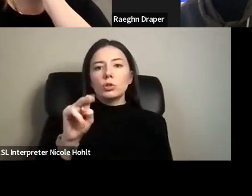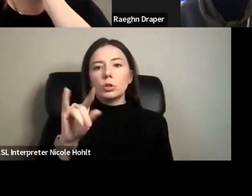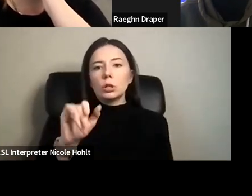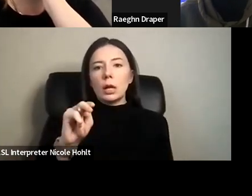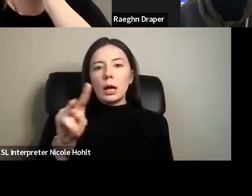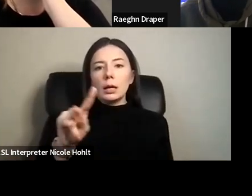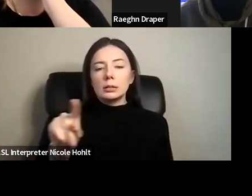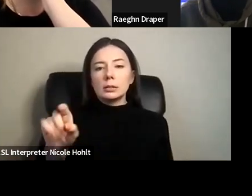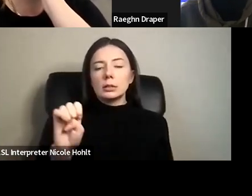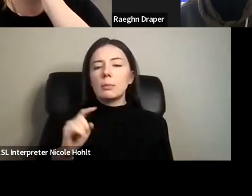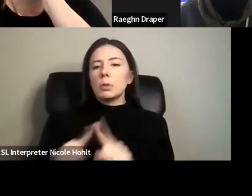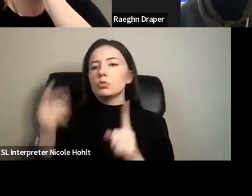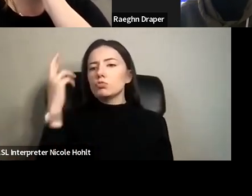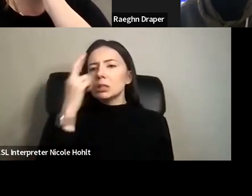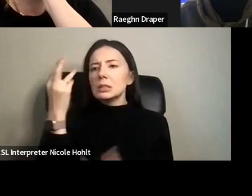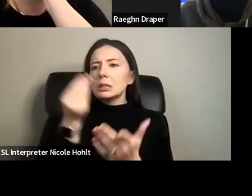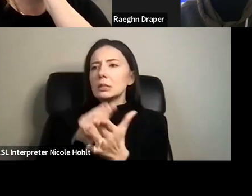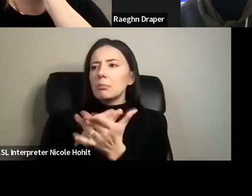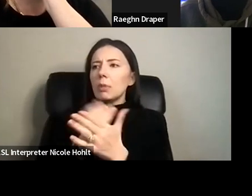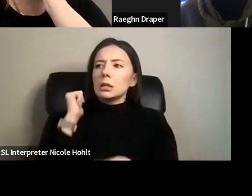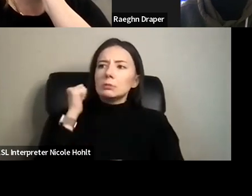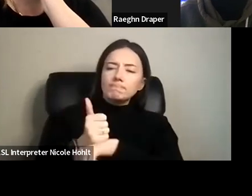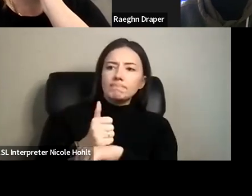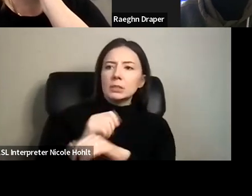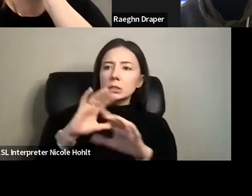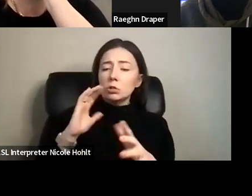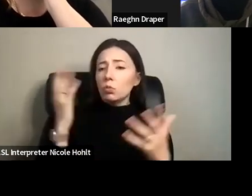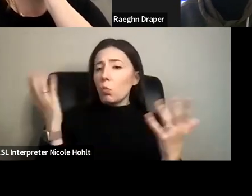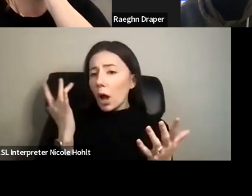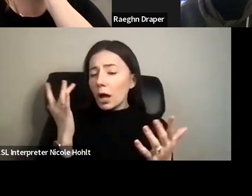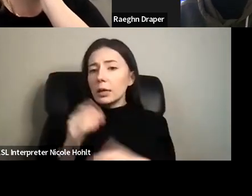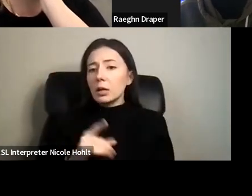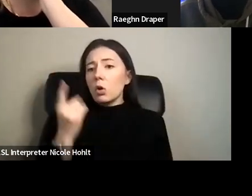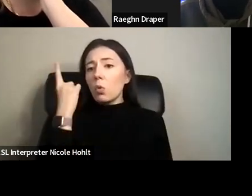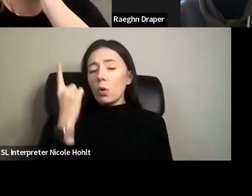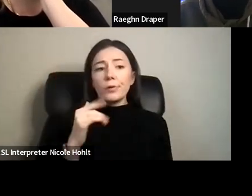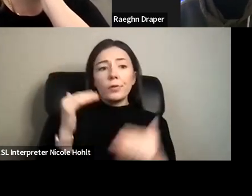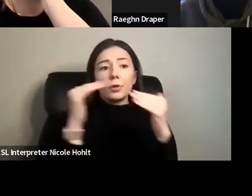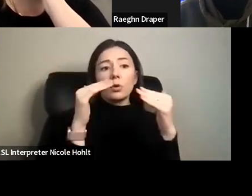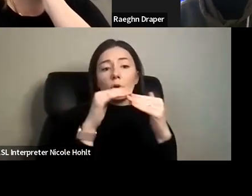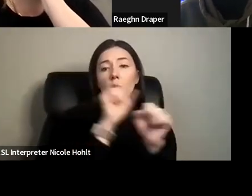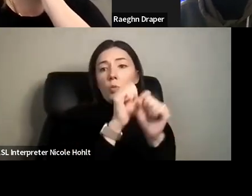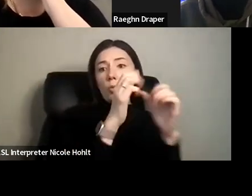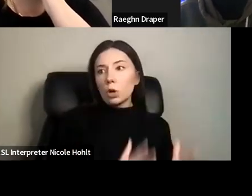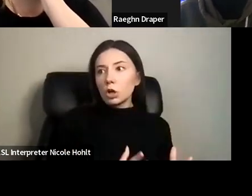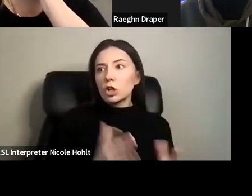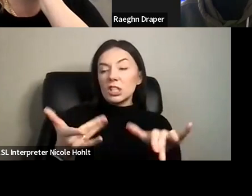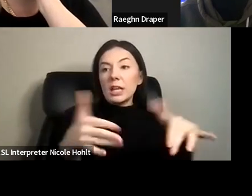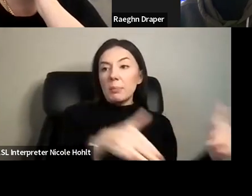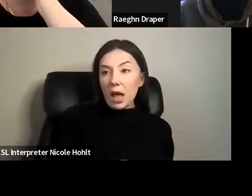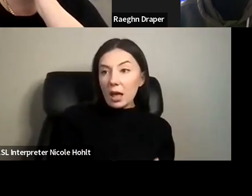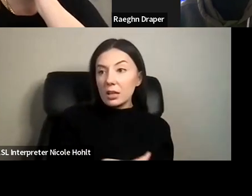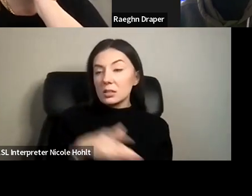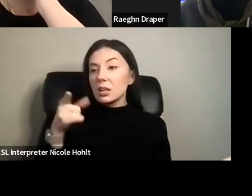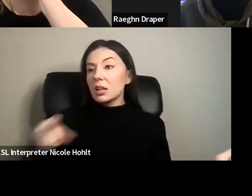the reason this fund was created was because workers at Momotaro, one of their colleagues died, and managers were forcing them to work instead of